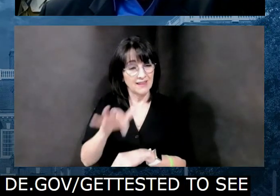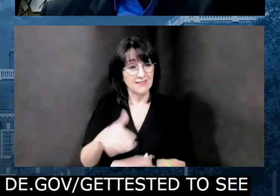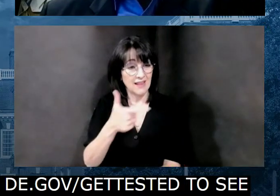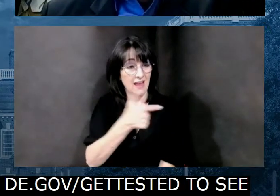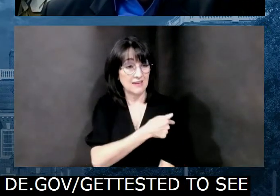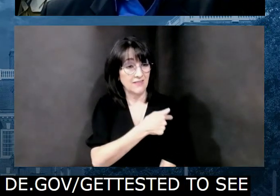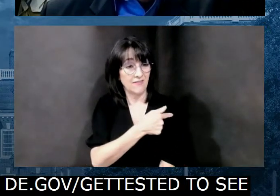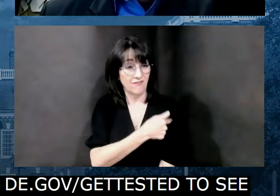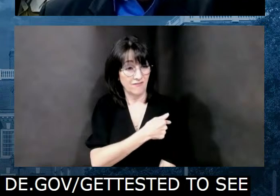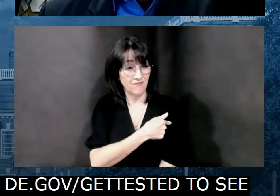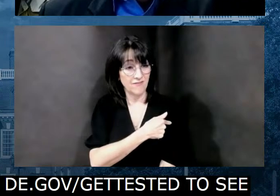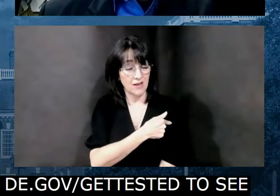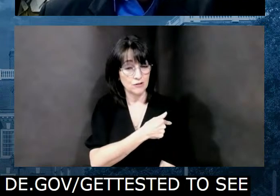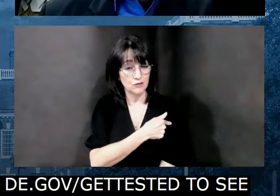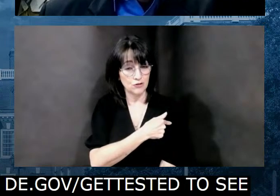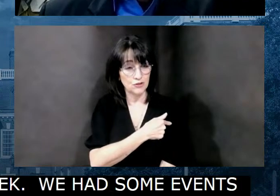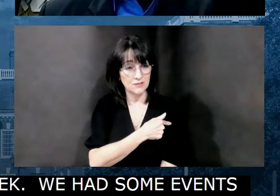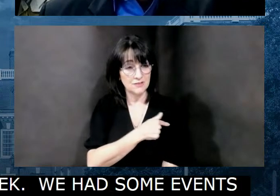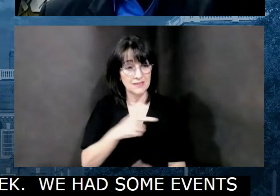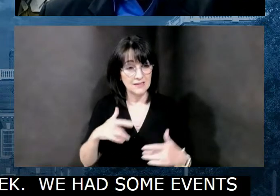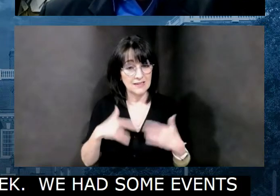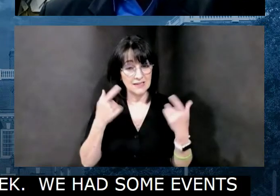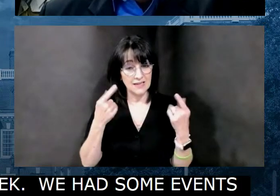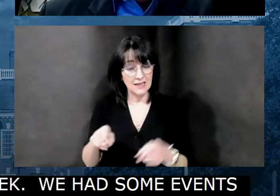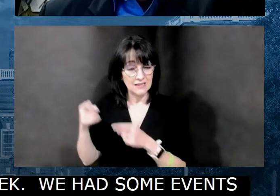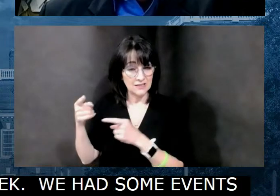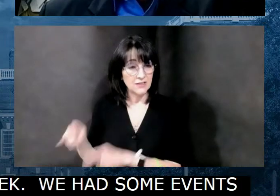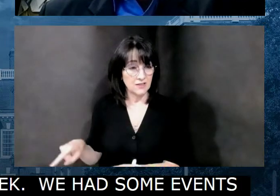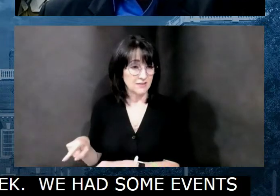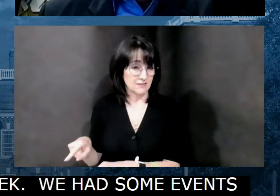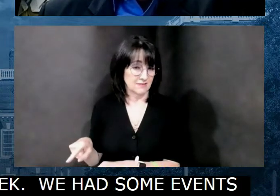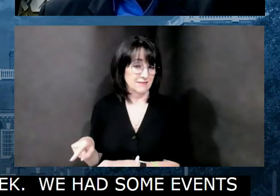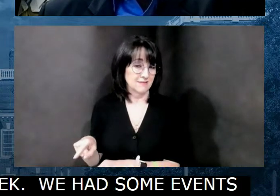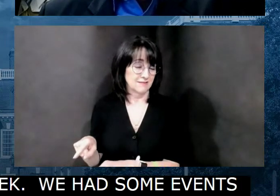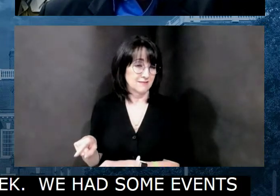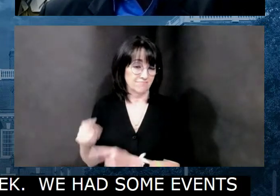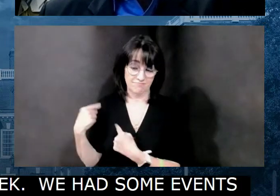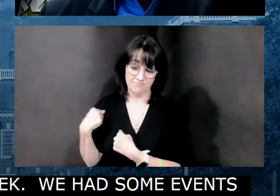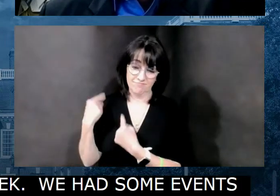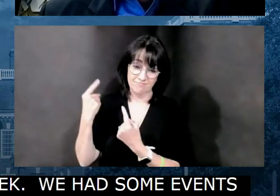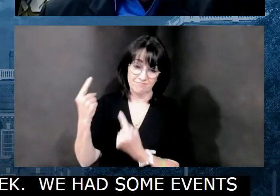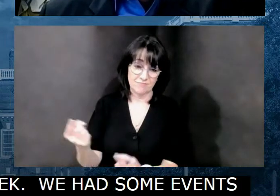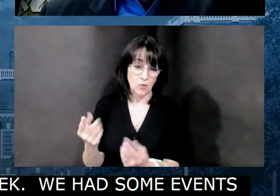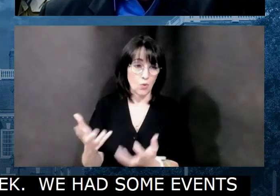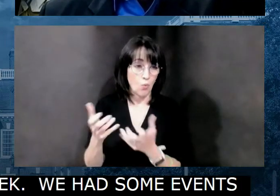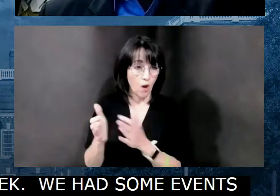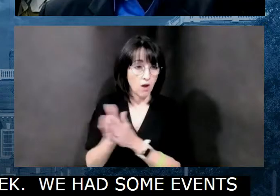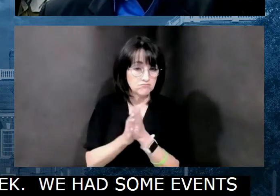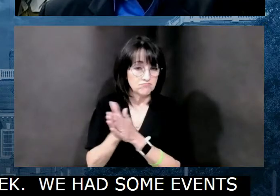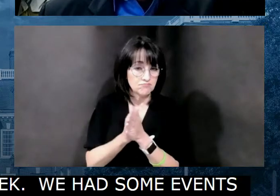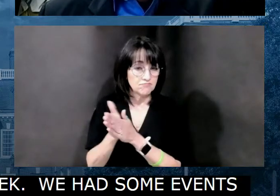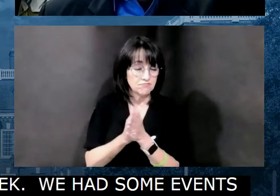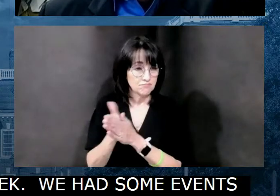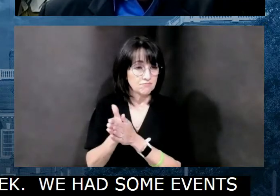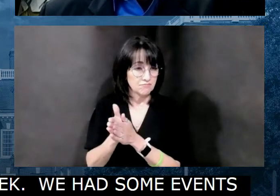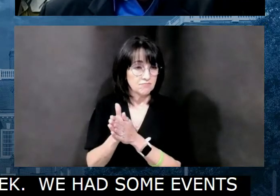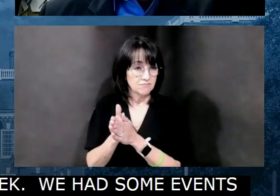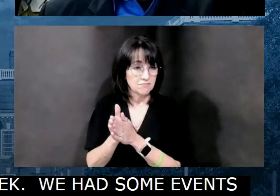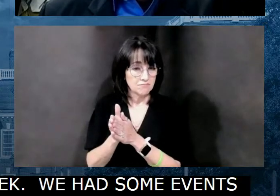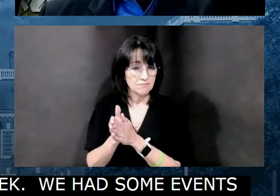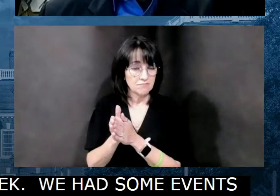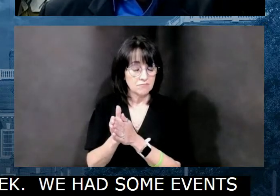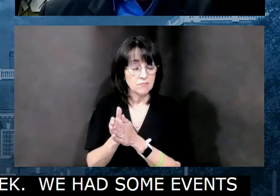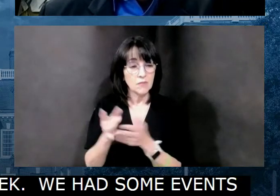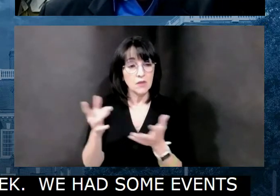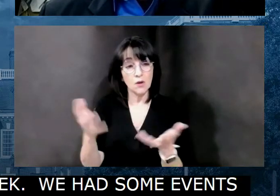list. It's been on our to-do list probably for months, and I think it's about time. It's perfect time for us to do this. And so, in partnership